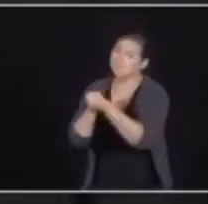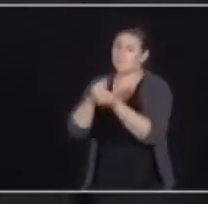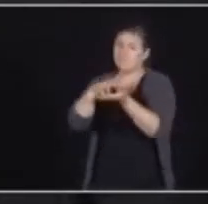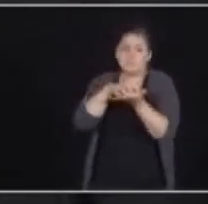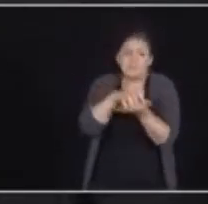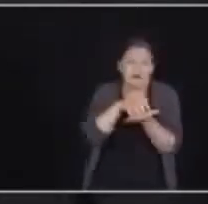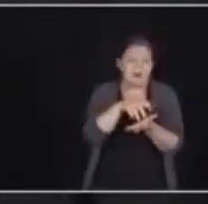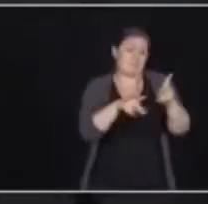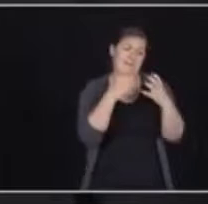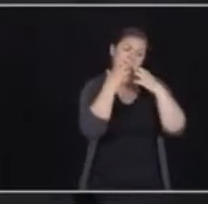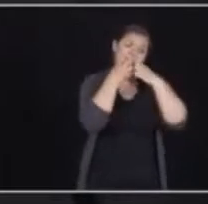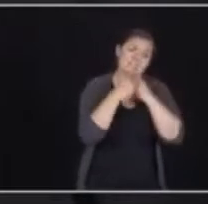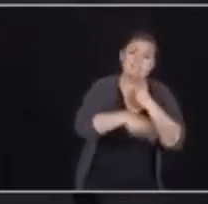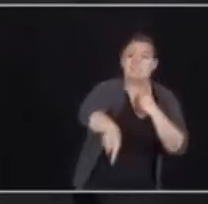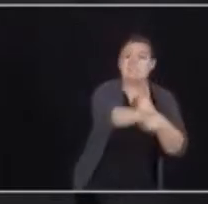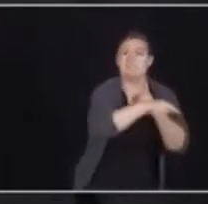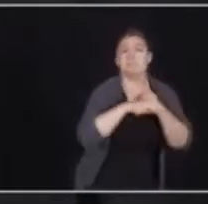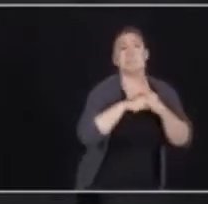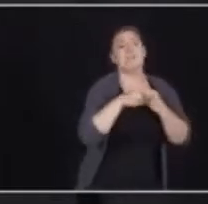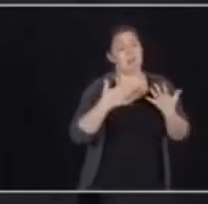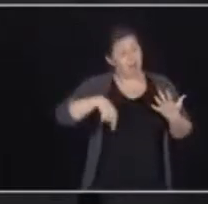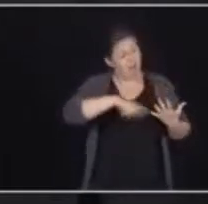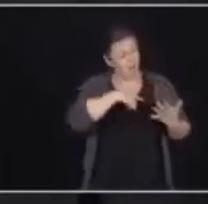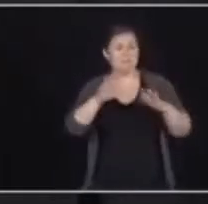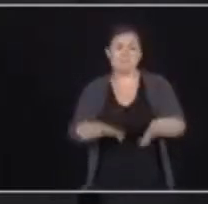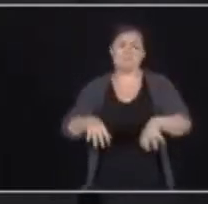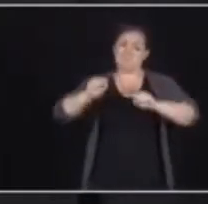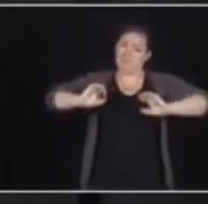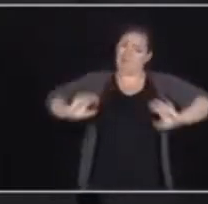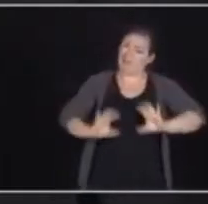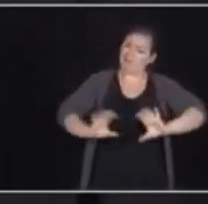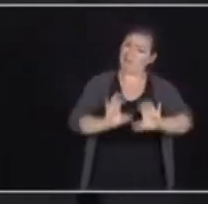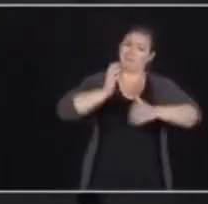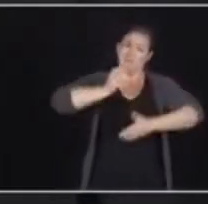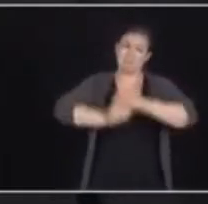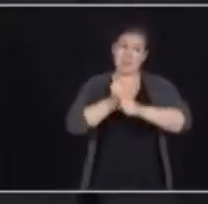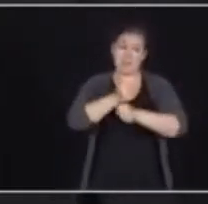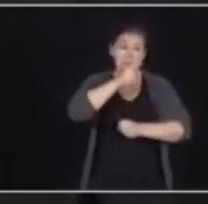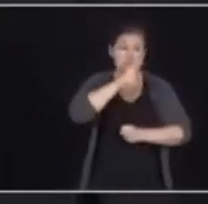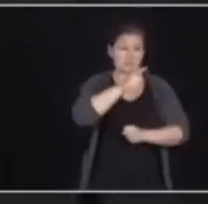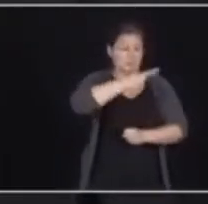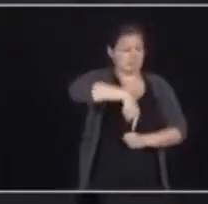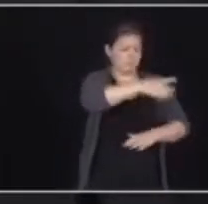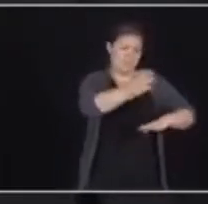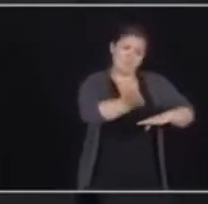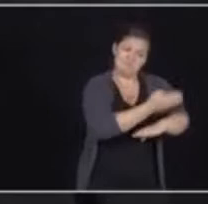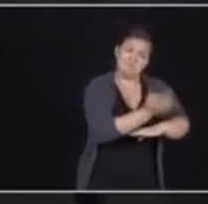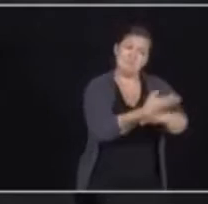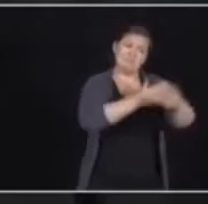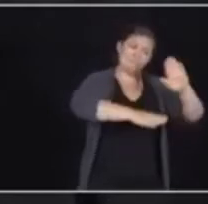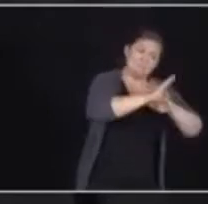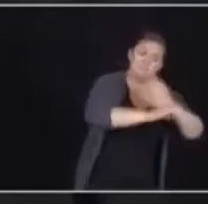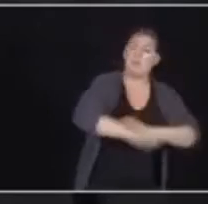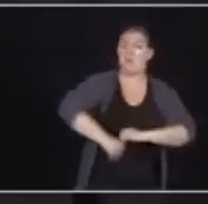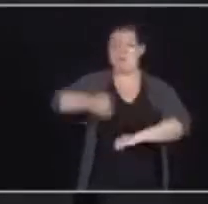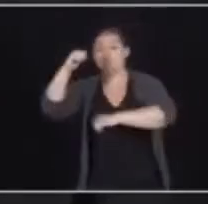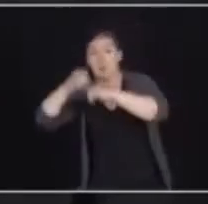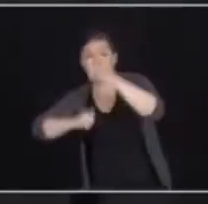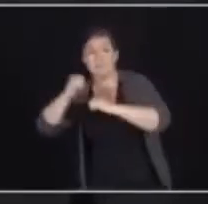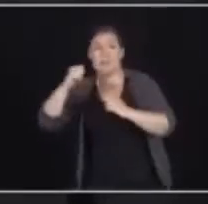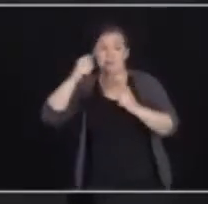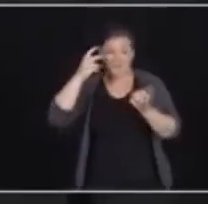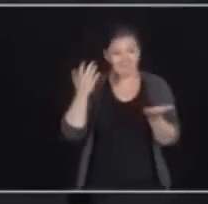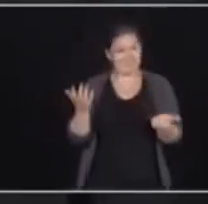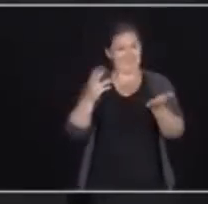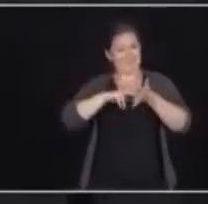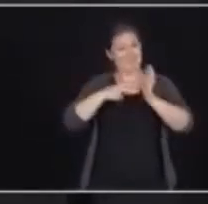And by taking immediate steps to get shovels in the ground faster and get seniors into modern, comfortable homes sooner, we will ensure